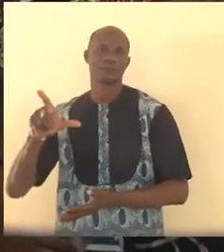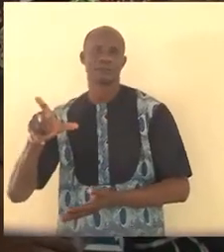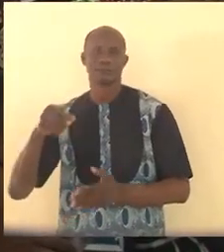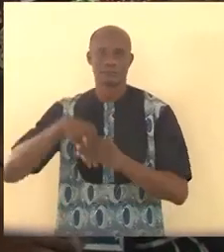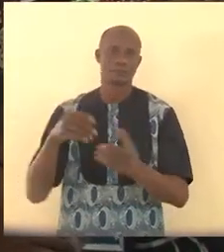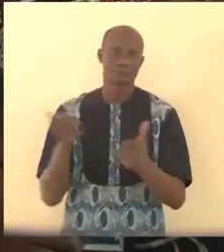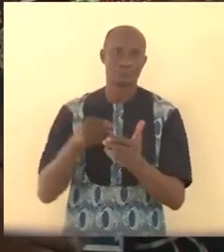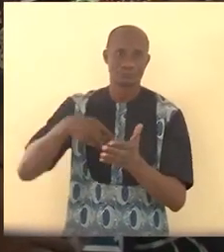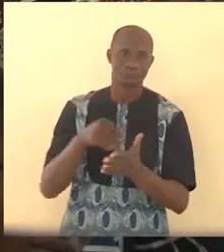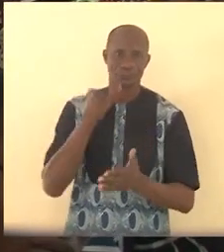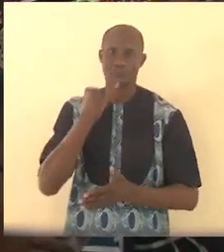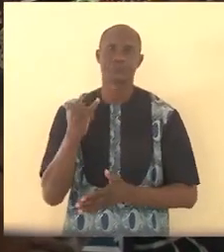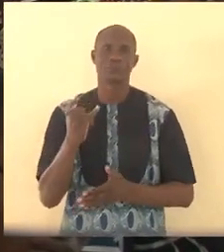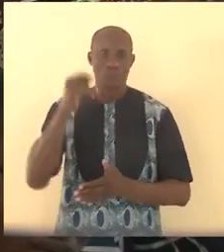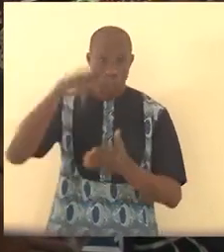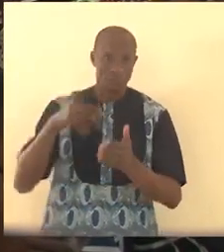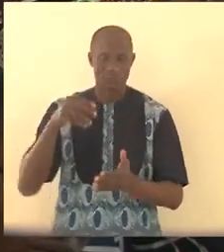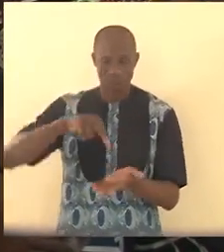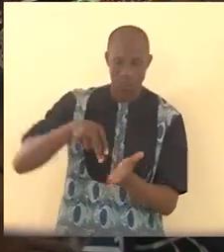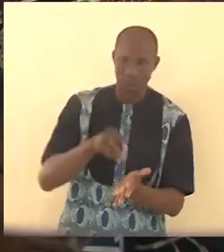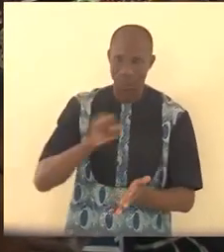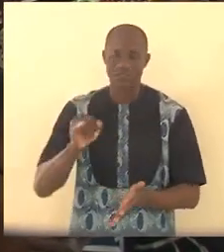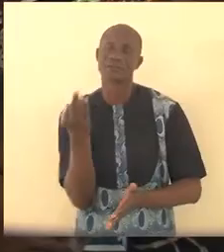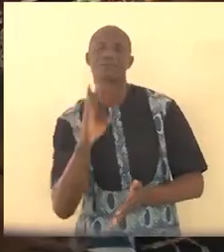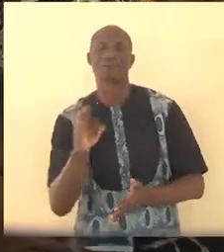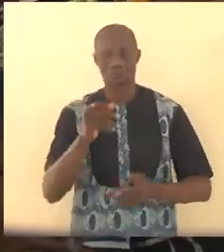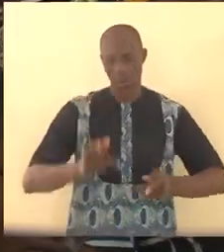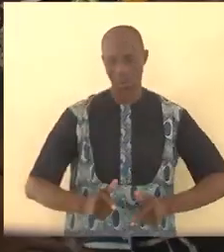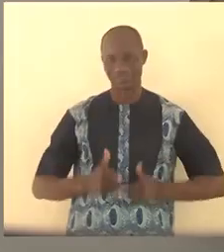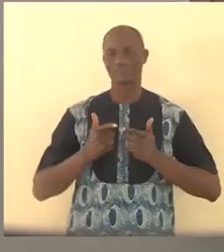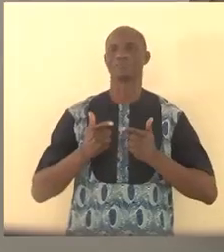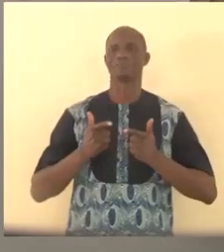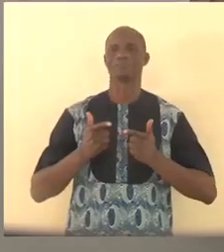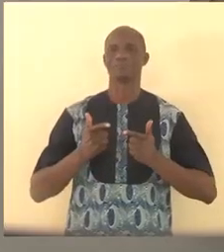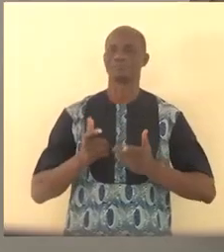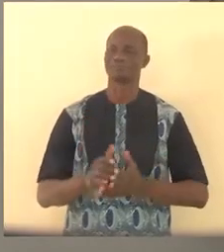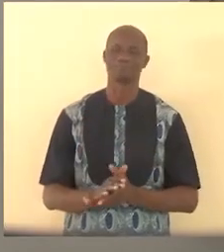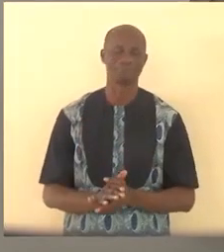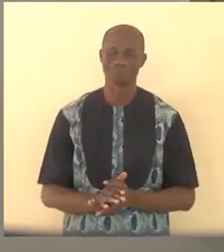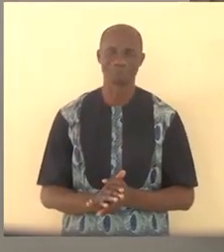reading is, what is the purpose of life? Give her a round of applause.